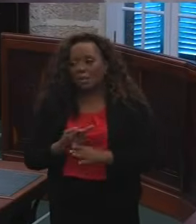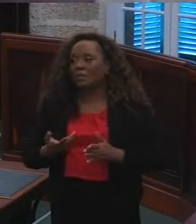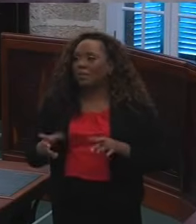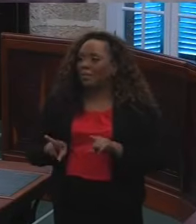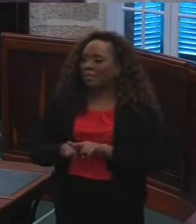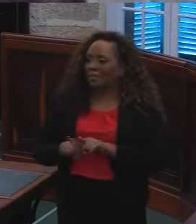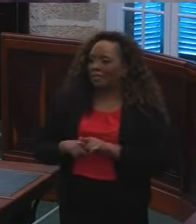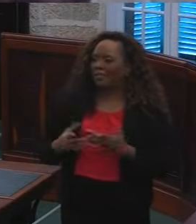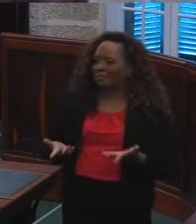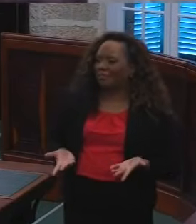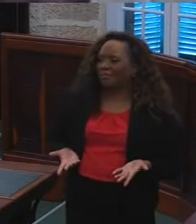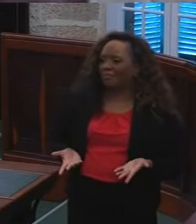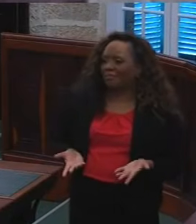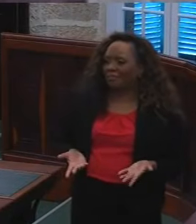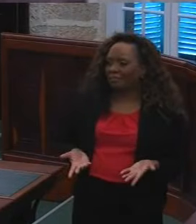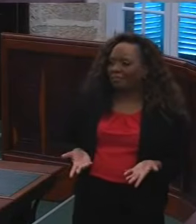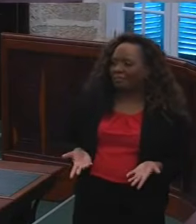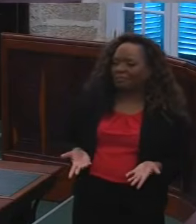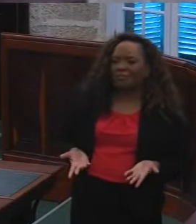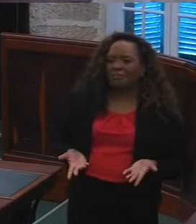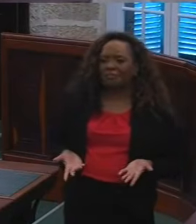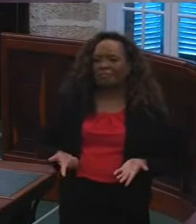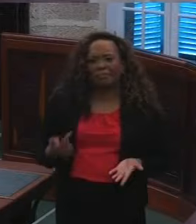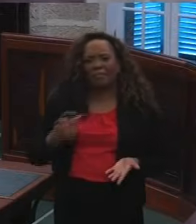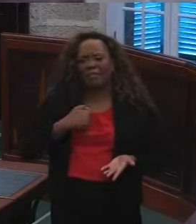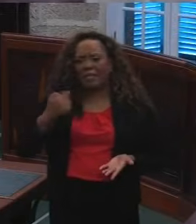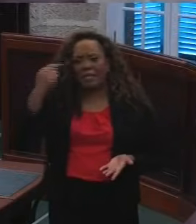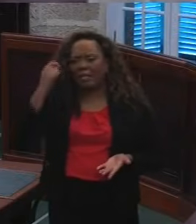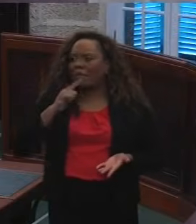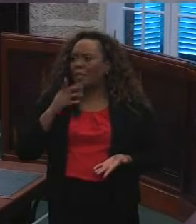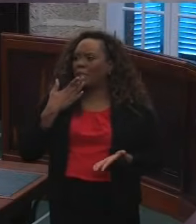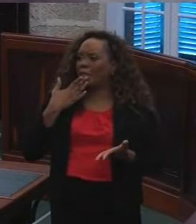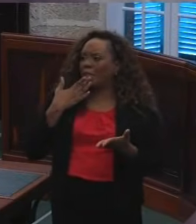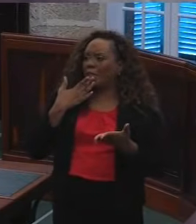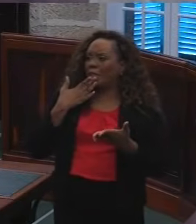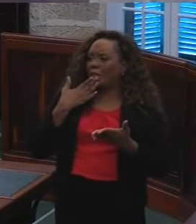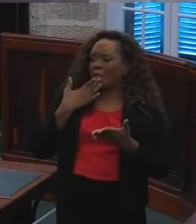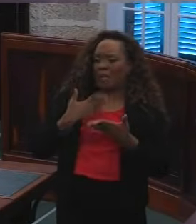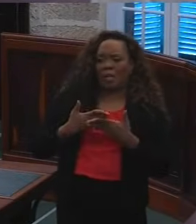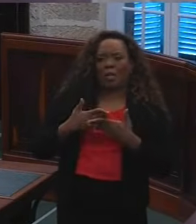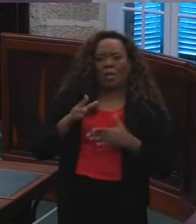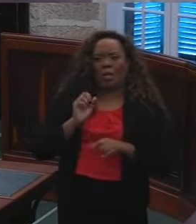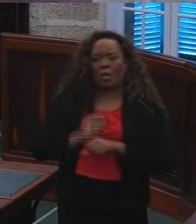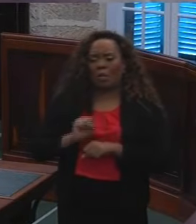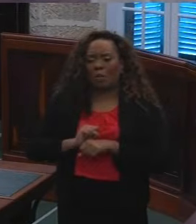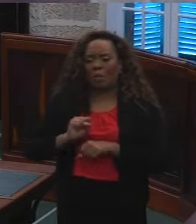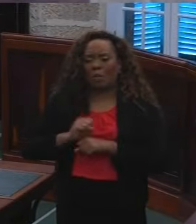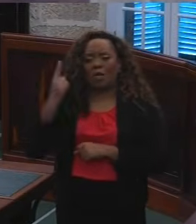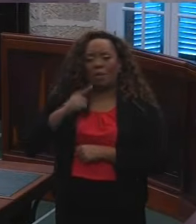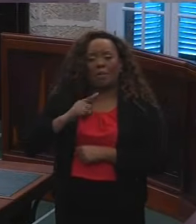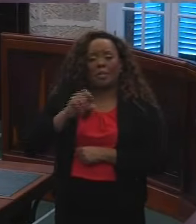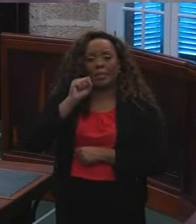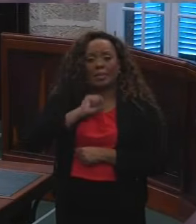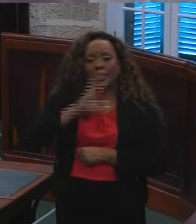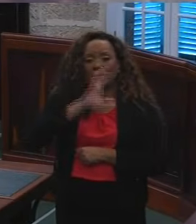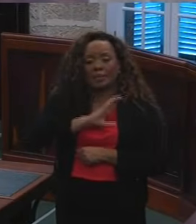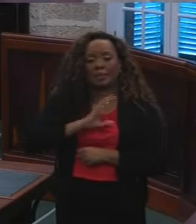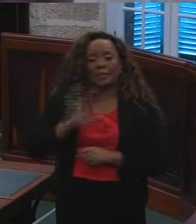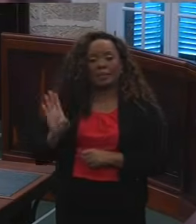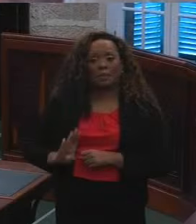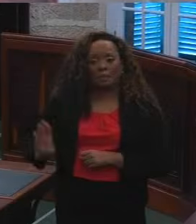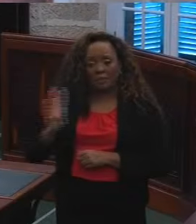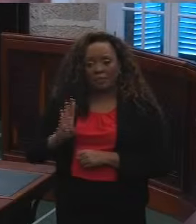applause, because I think that this is really good work on behalf of the seniors in this country. The